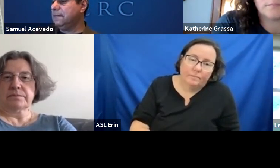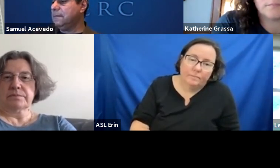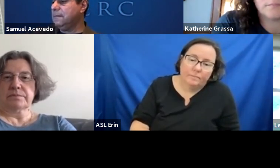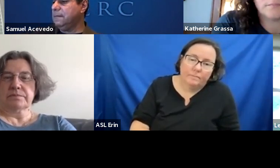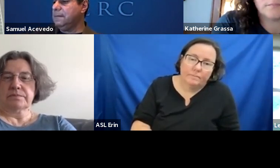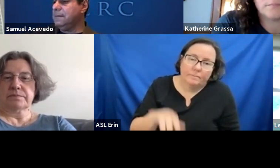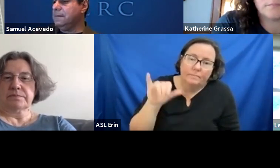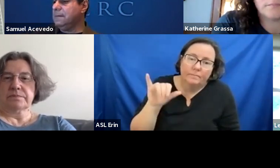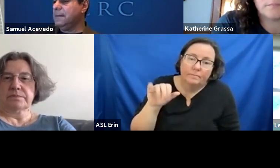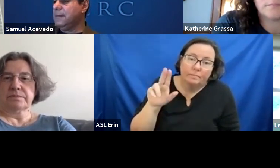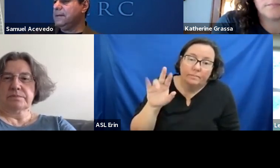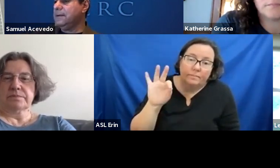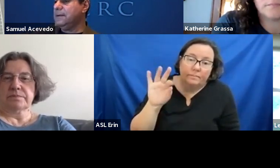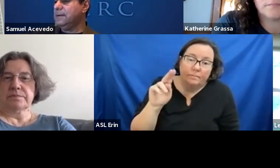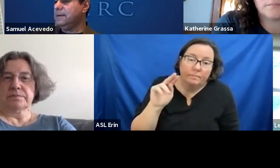Yufeng?